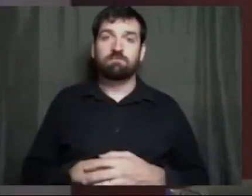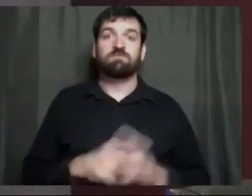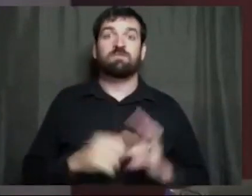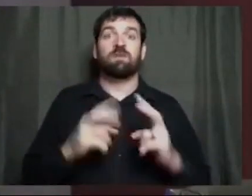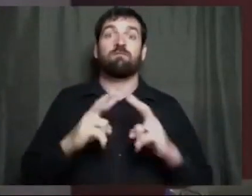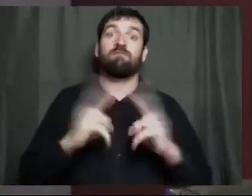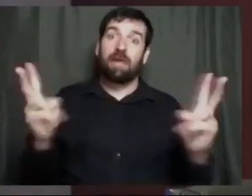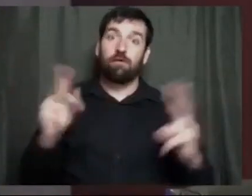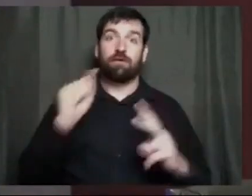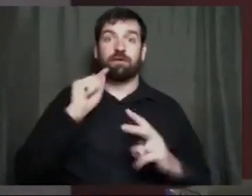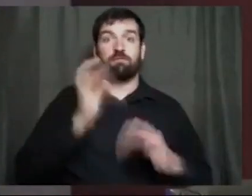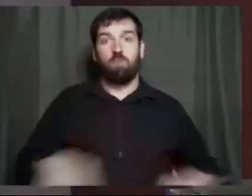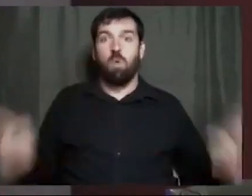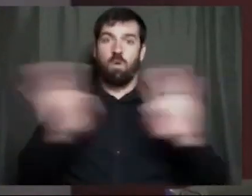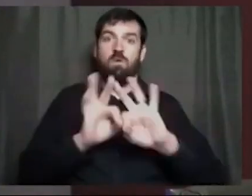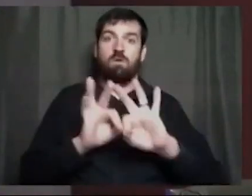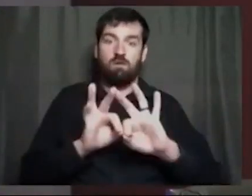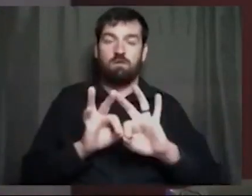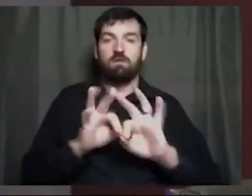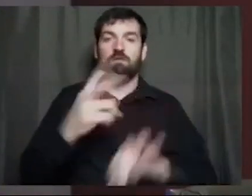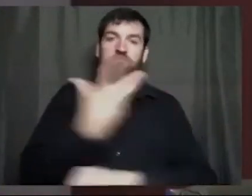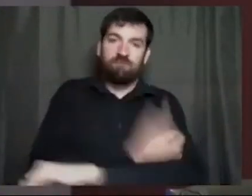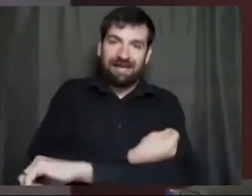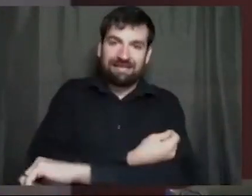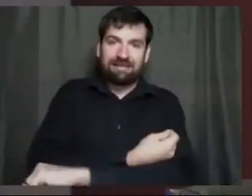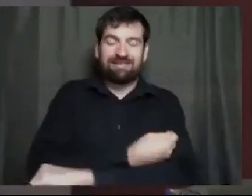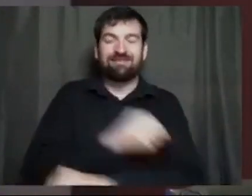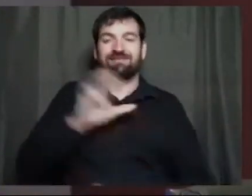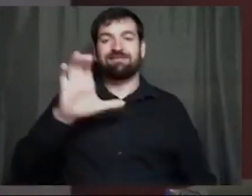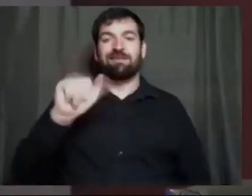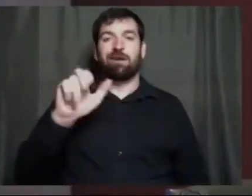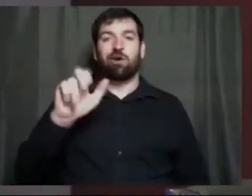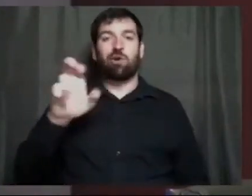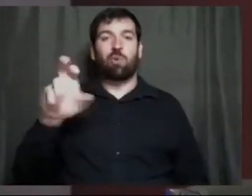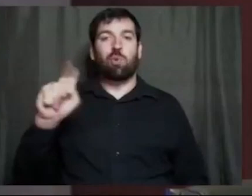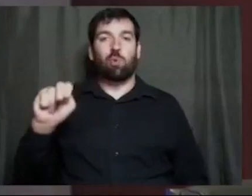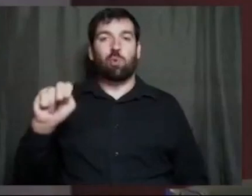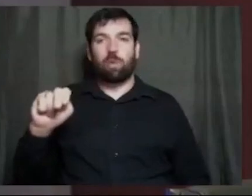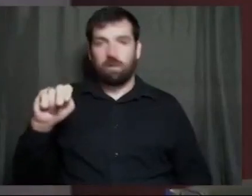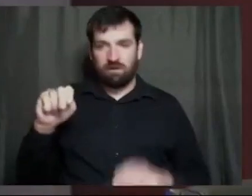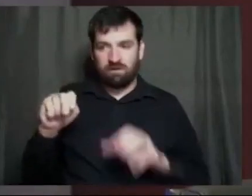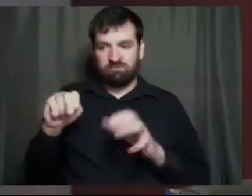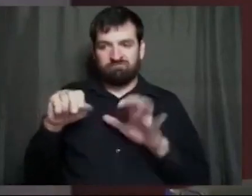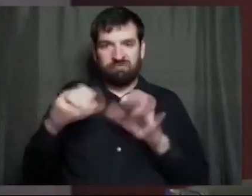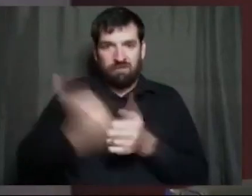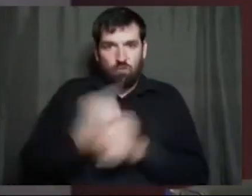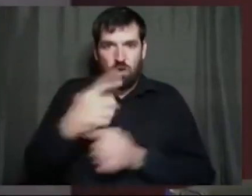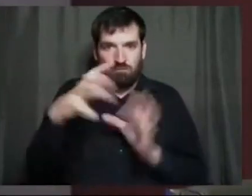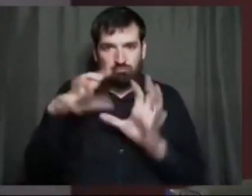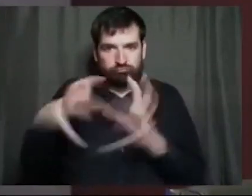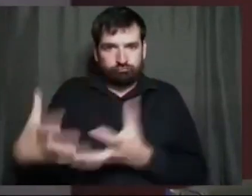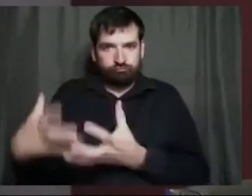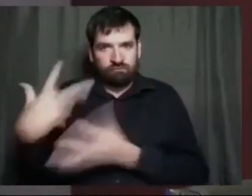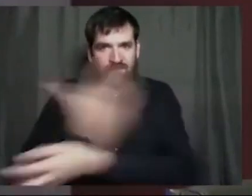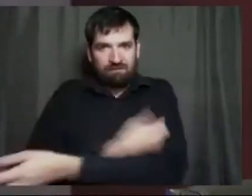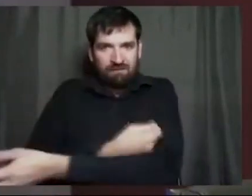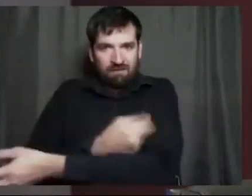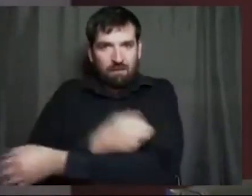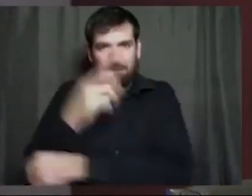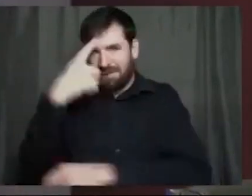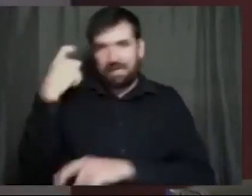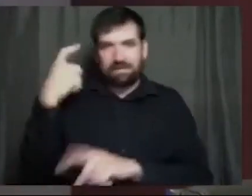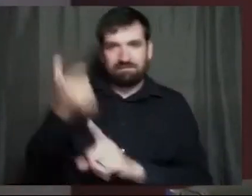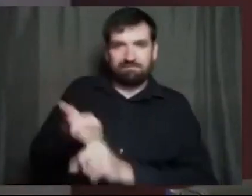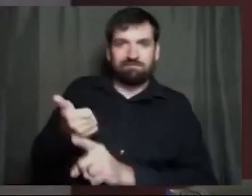get vaccinated to cocoon your young child because they can't be yet. And as soon as it is available for young children, it is actually critically important to get